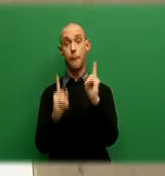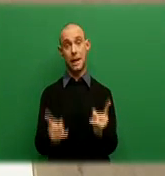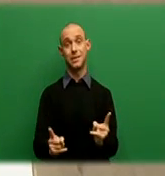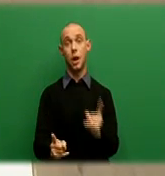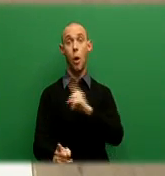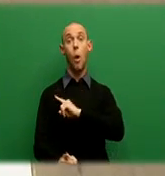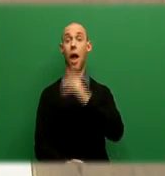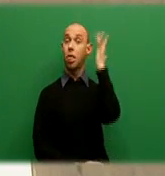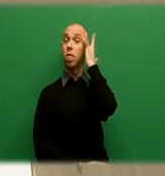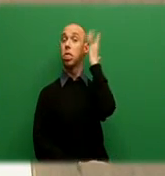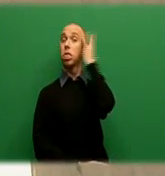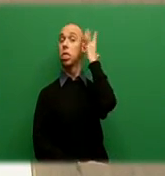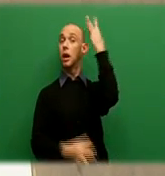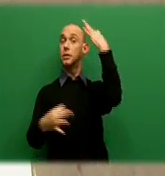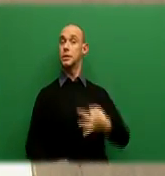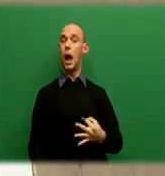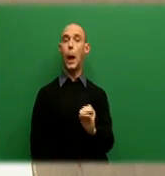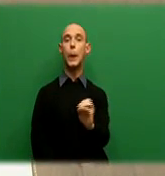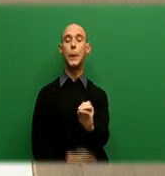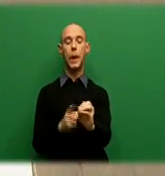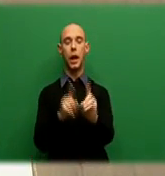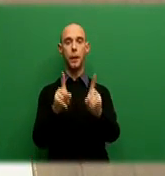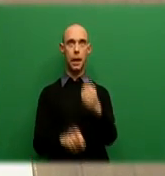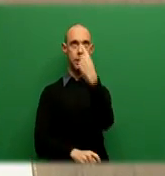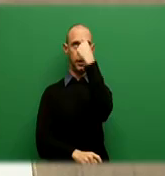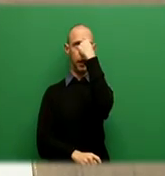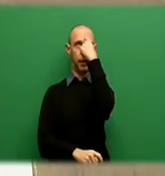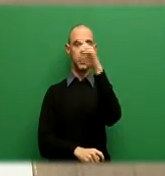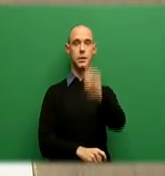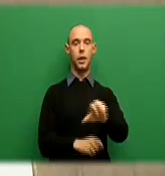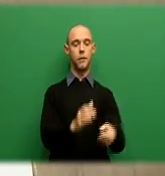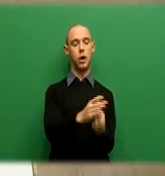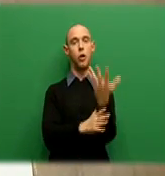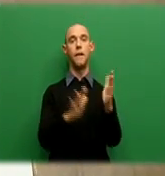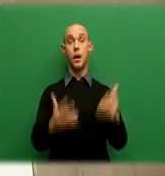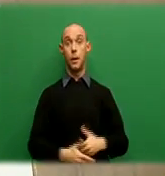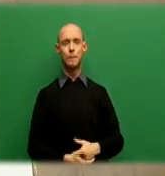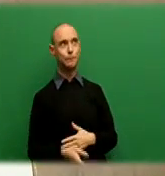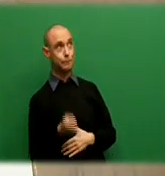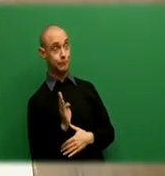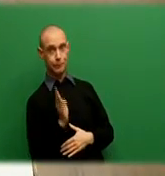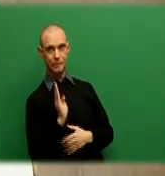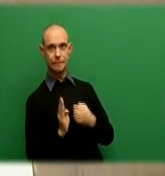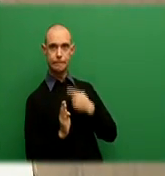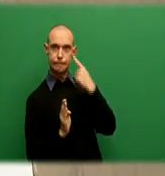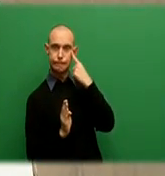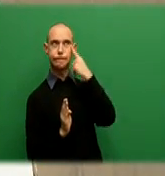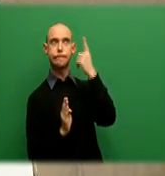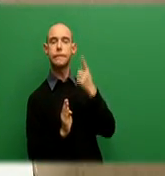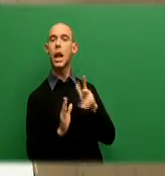ourselves in. If I may pick up on the other questions in terms of what